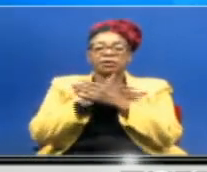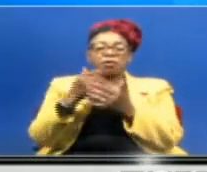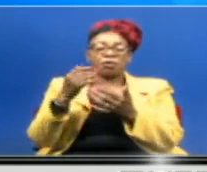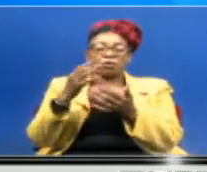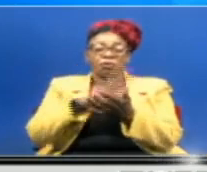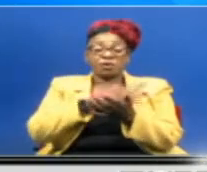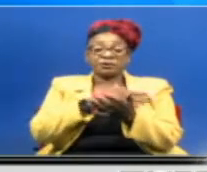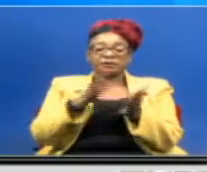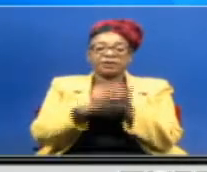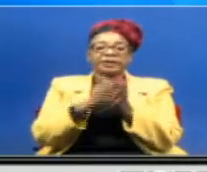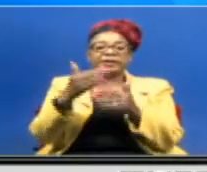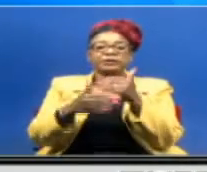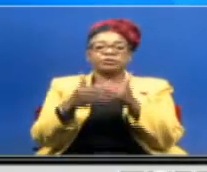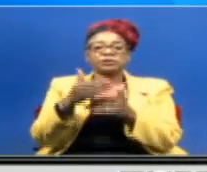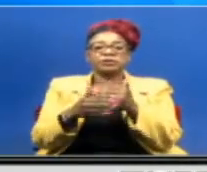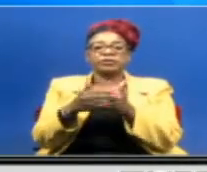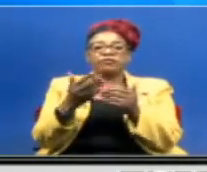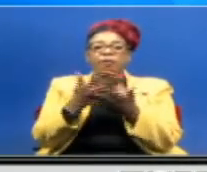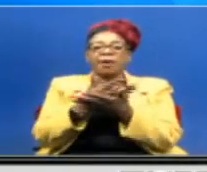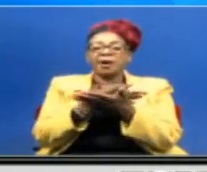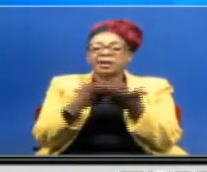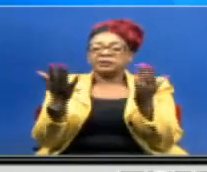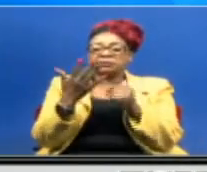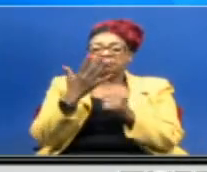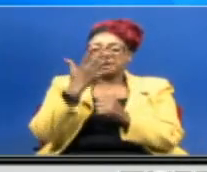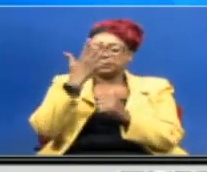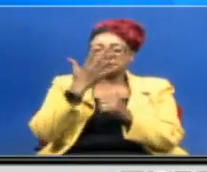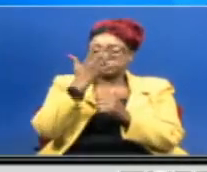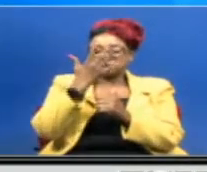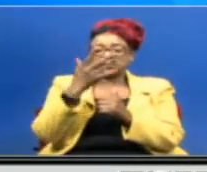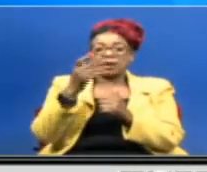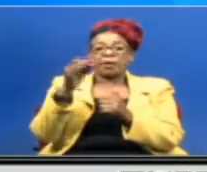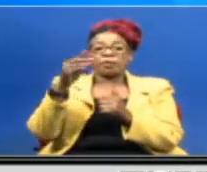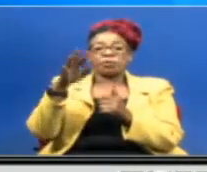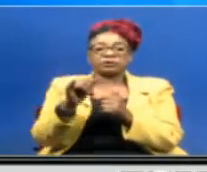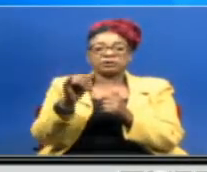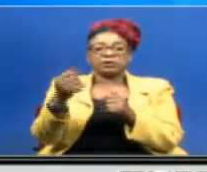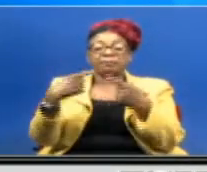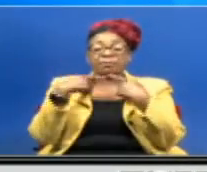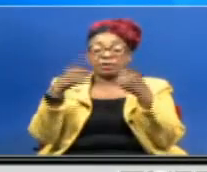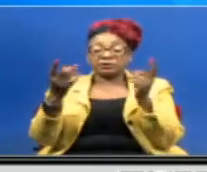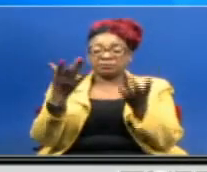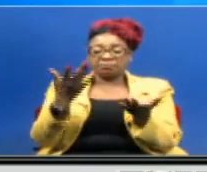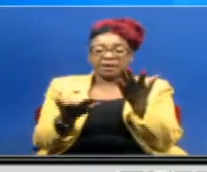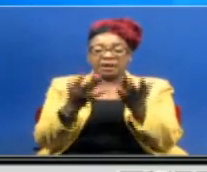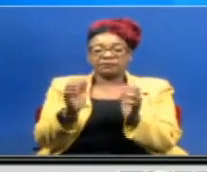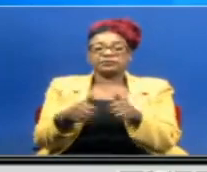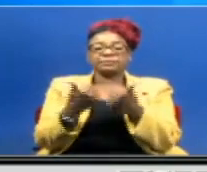associates, for any embarrassment and anguish the broadcast may have occasioned him.